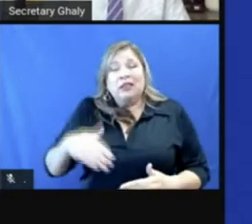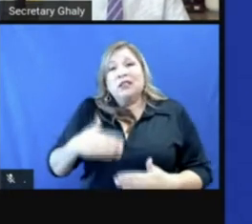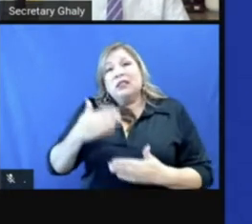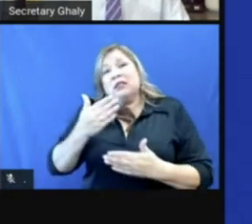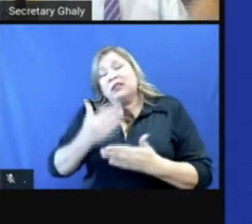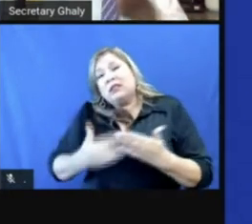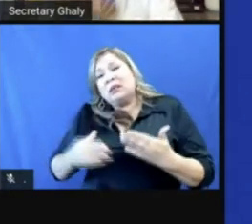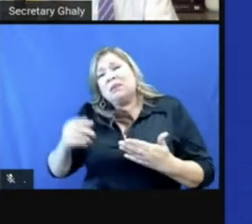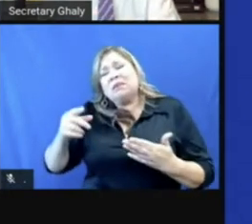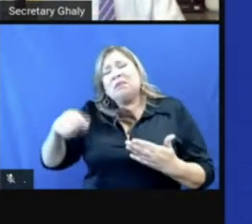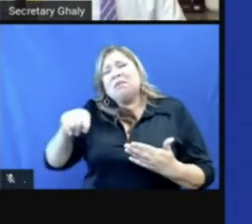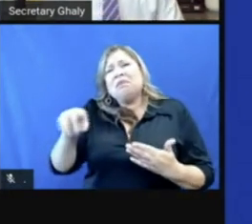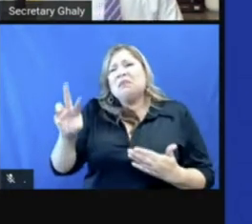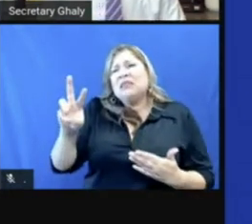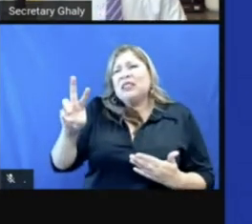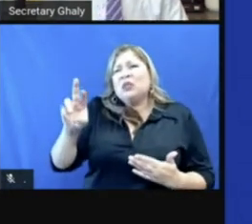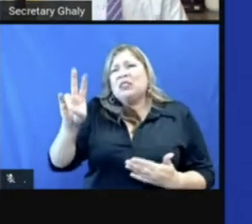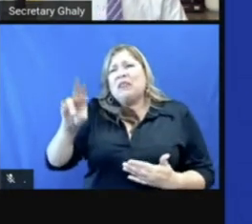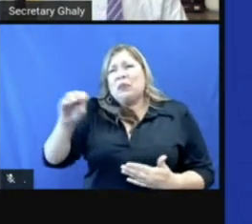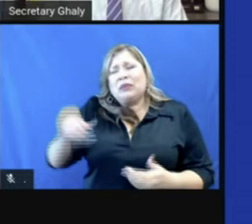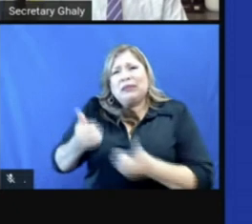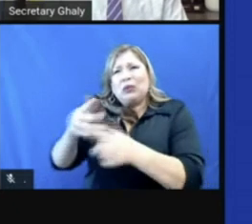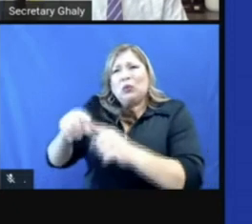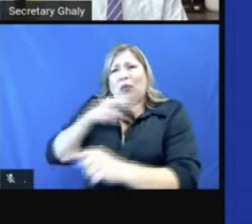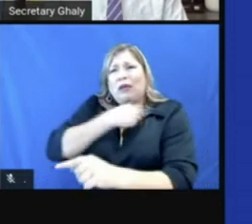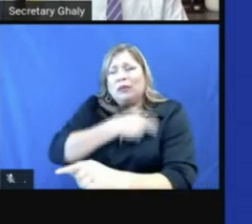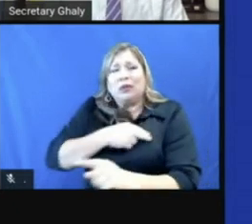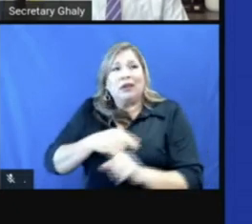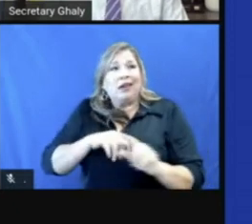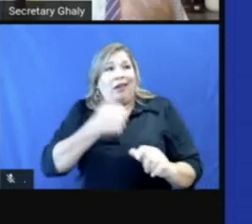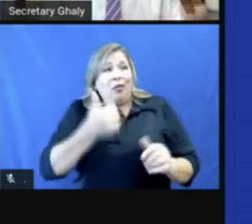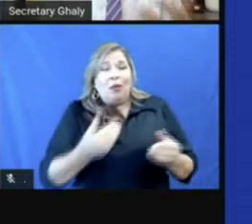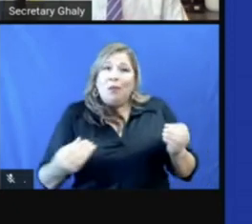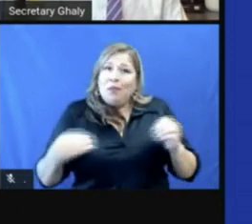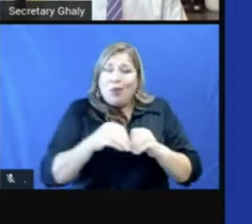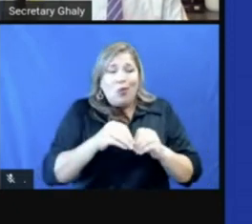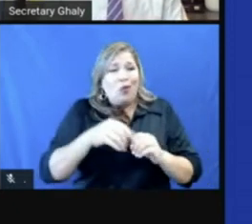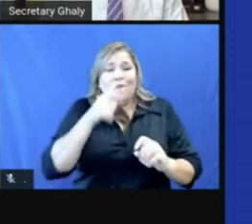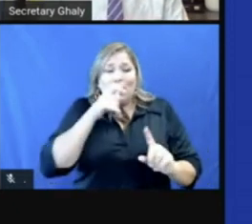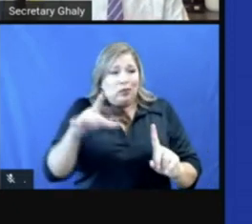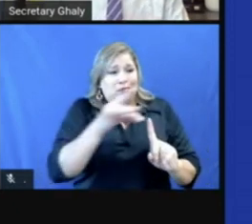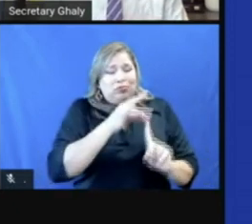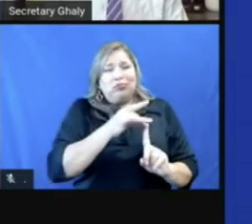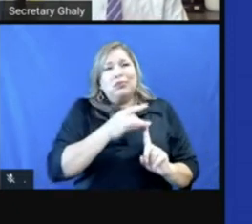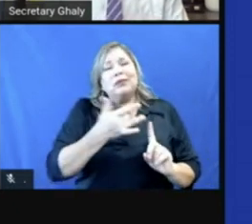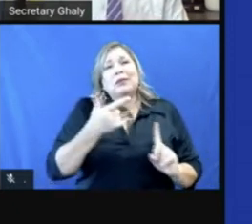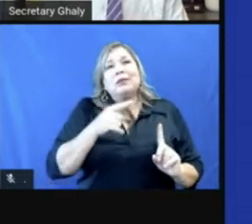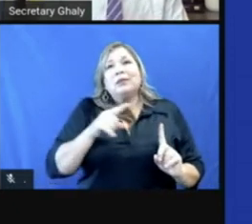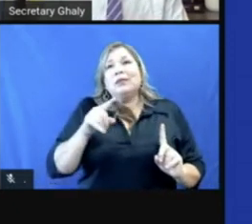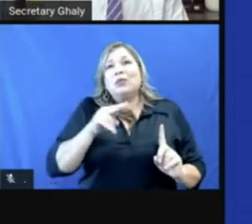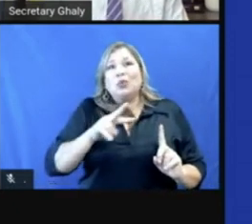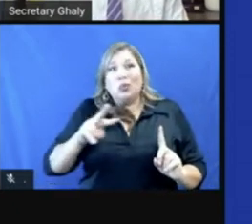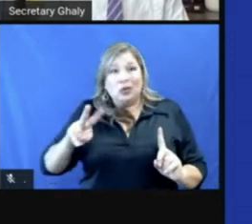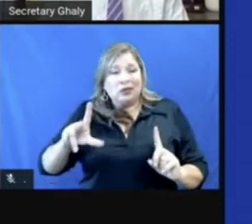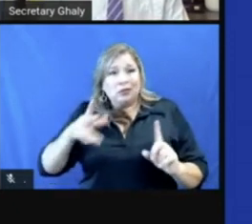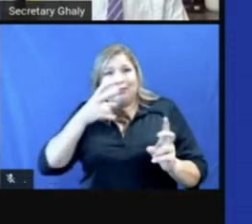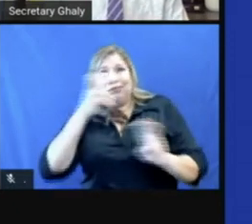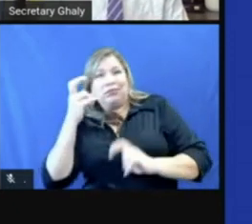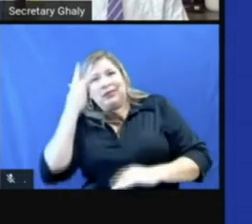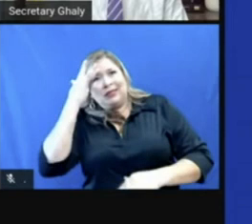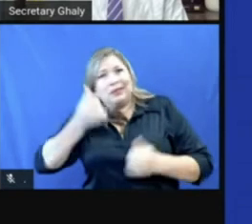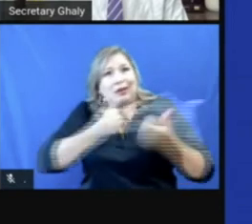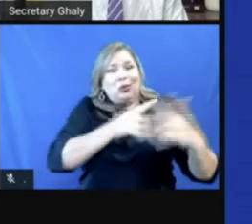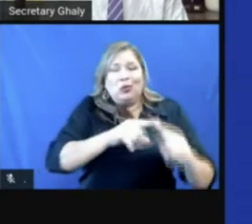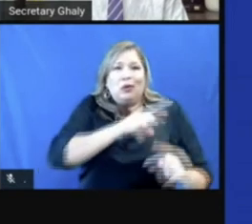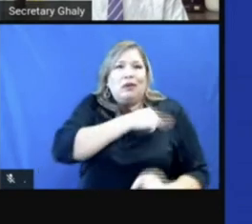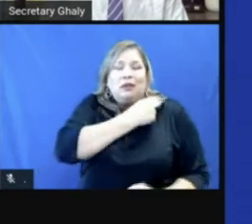6 or 7%, other parts it's closer to 15 to 20%. On average, 12% of our cases will